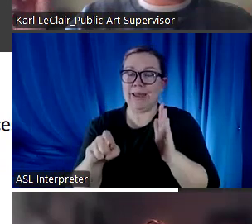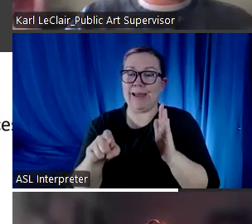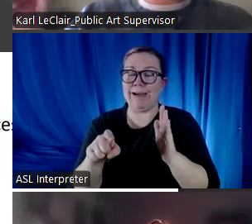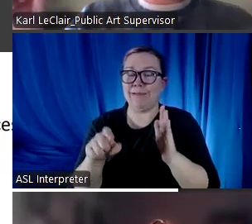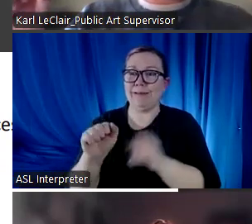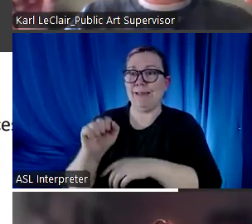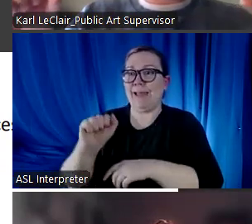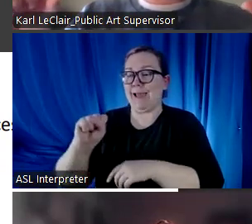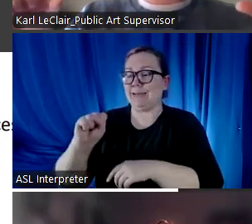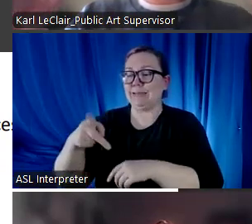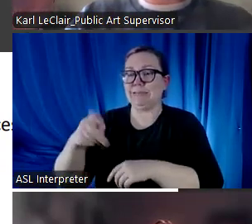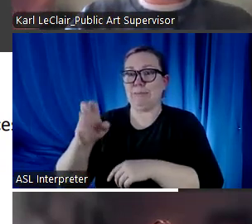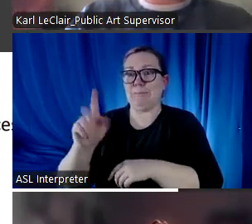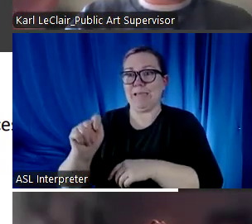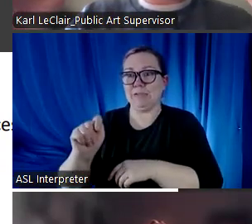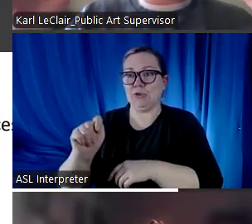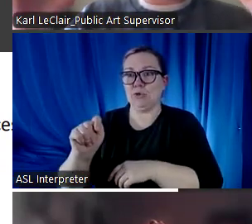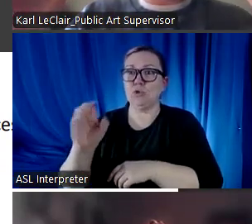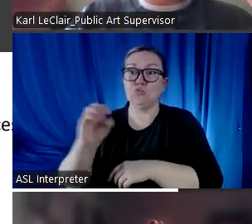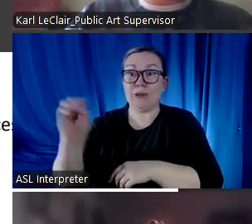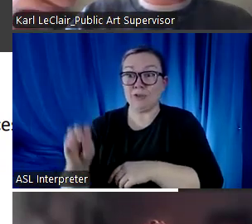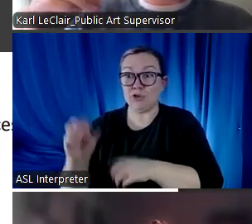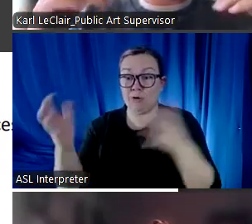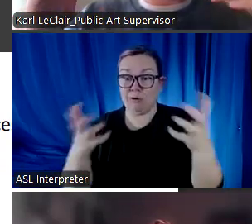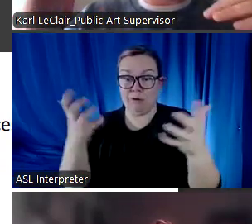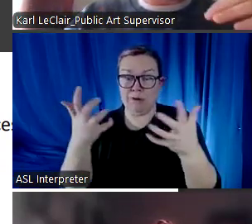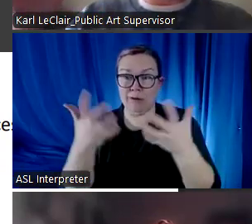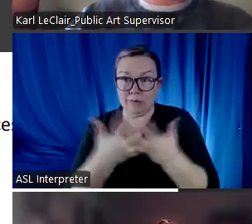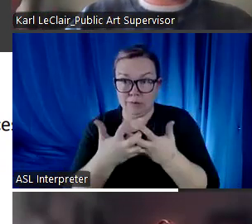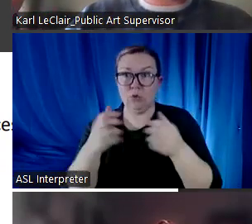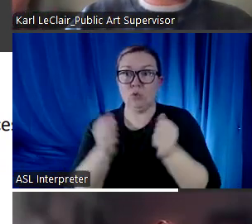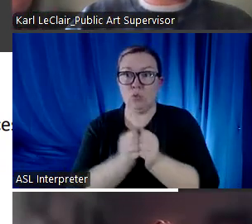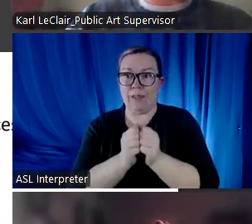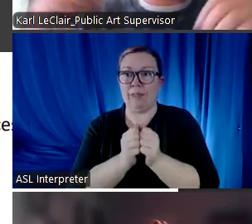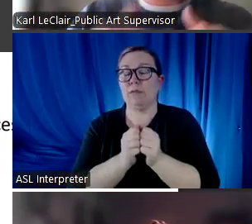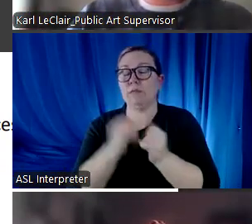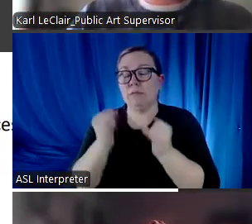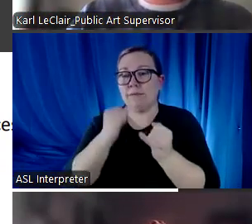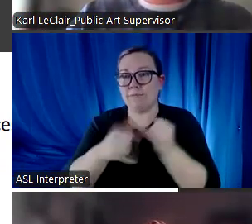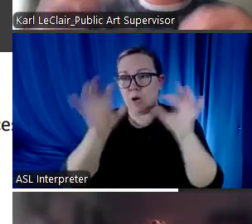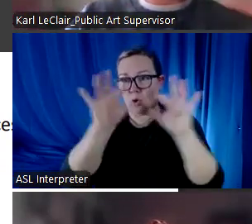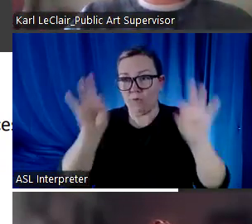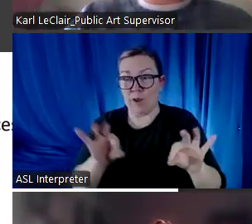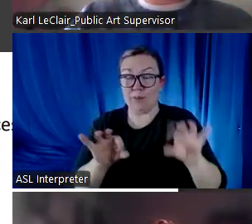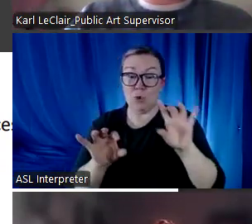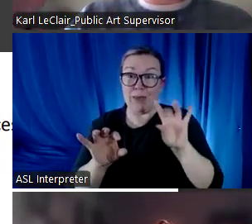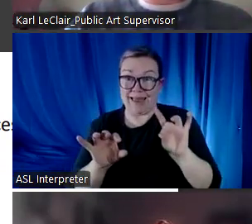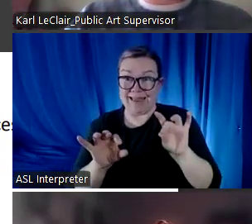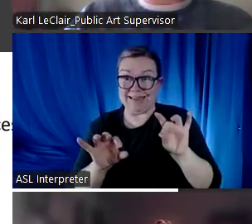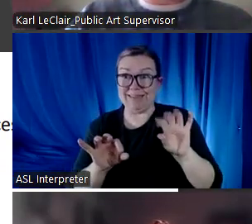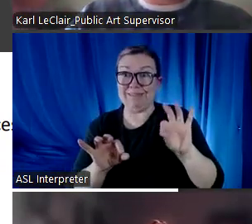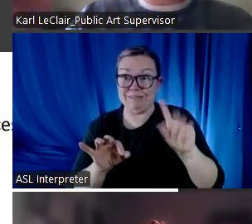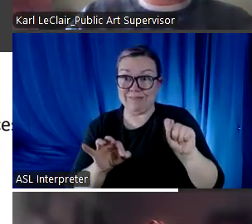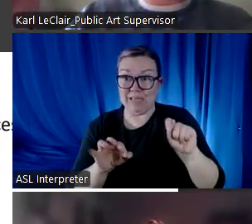that aligns with the format of the final artwork, so 8 foot by 60 feet. So you could break that down